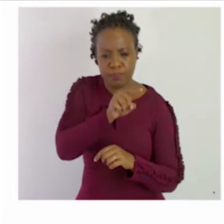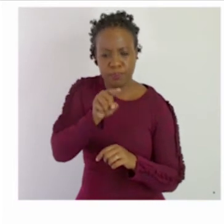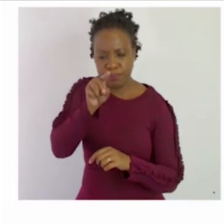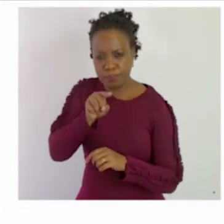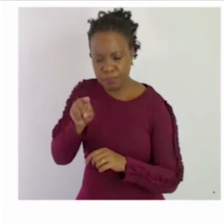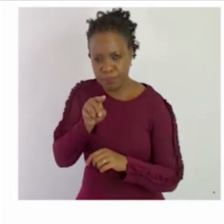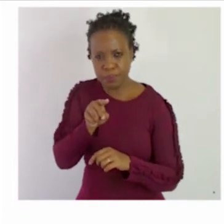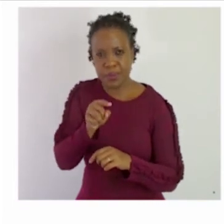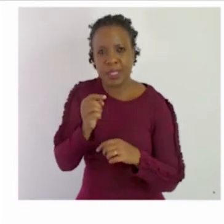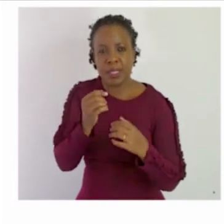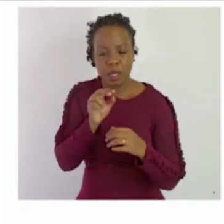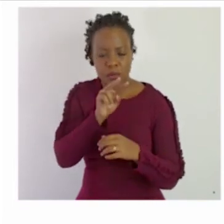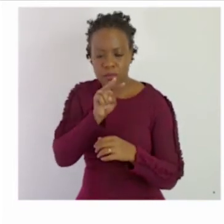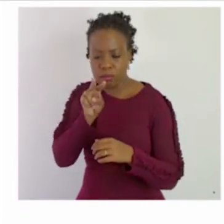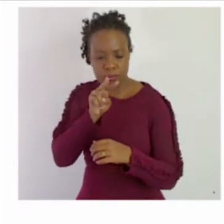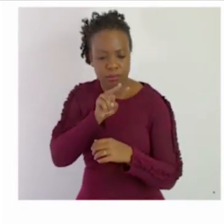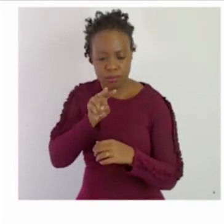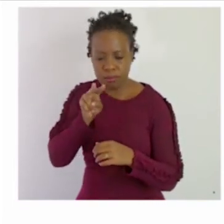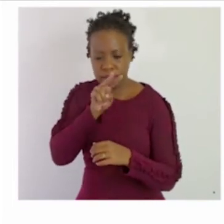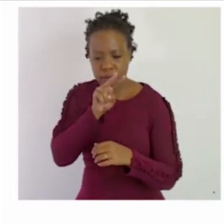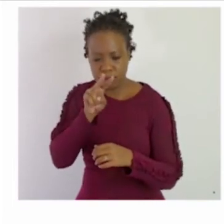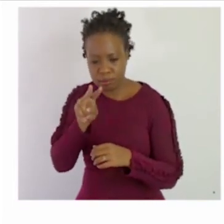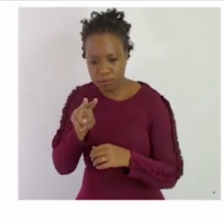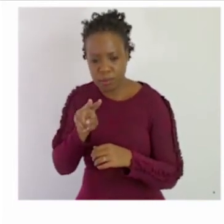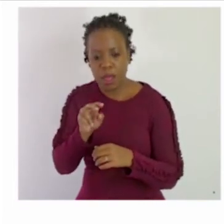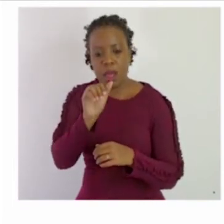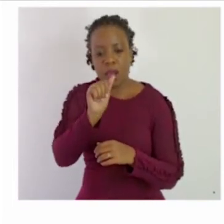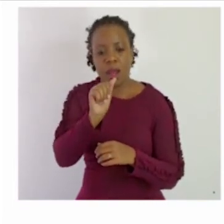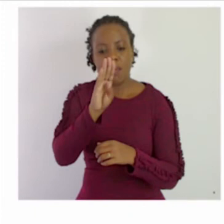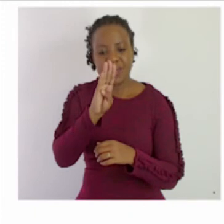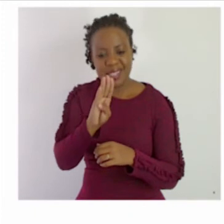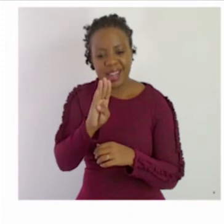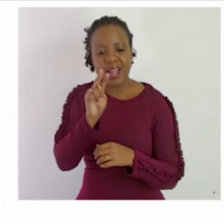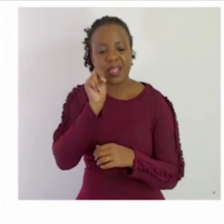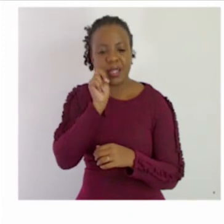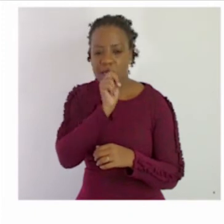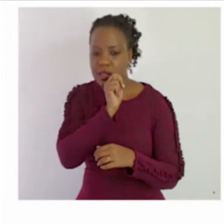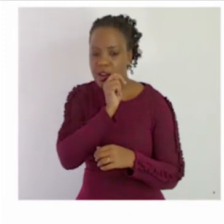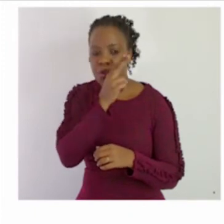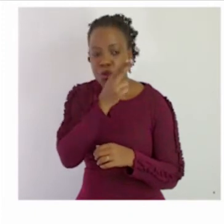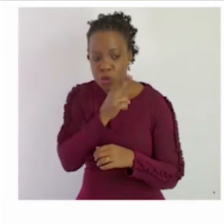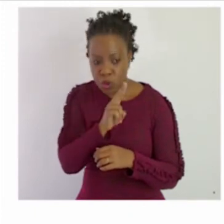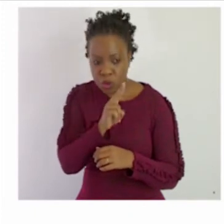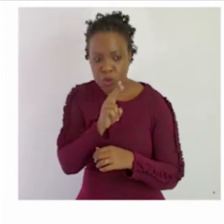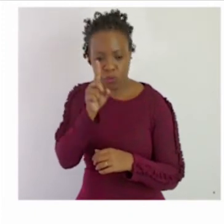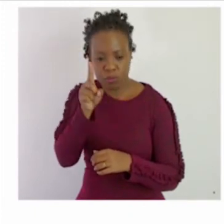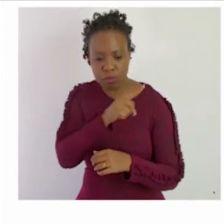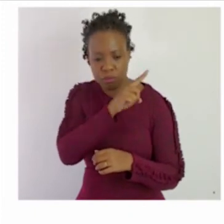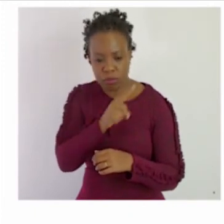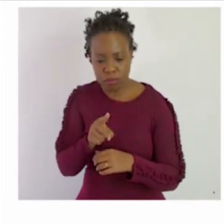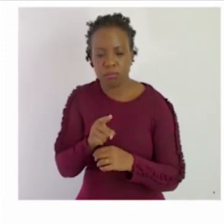not abstract nouns. Make sure you take note of the instruction there. Find the abstract nouns